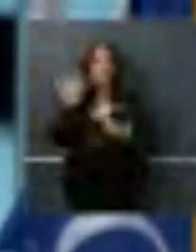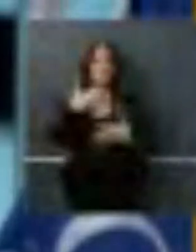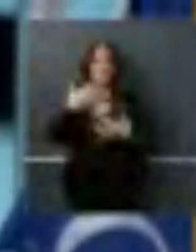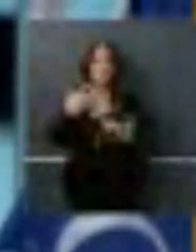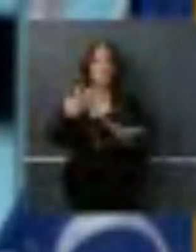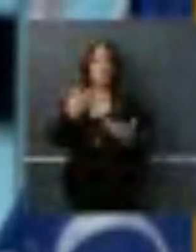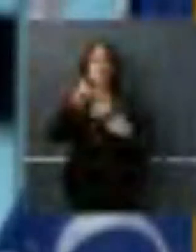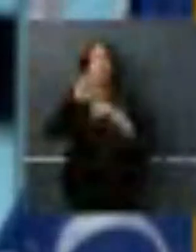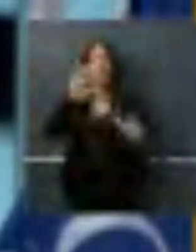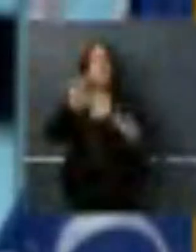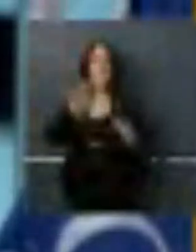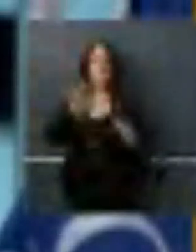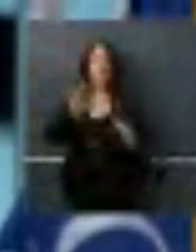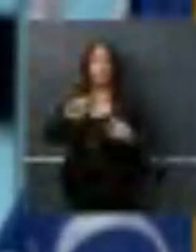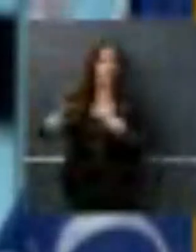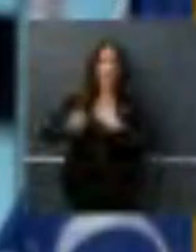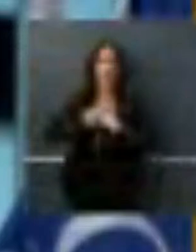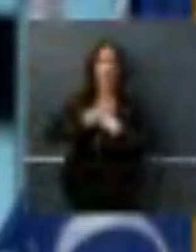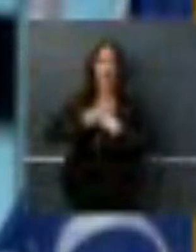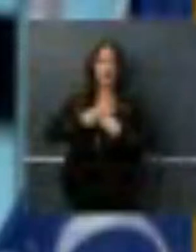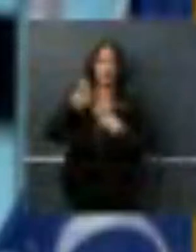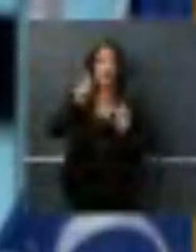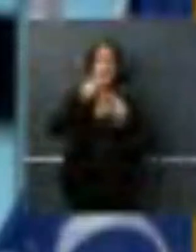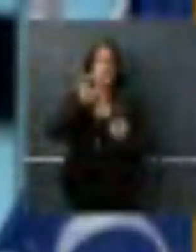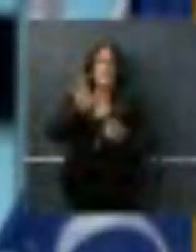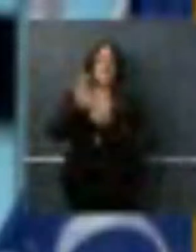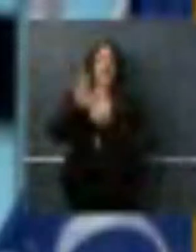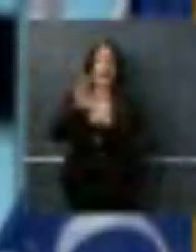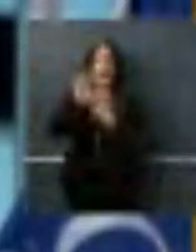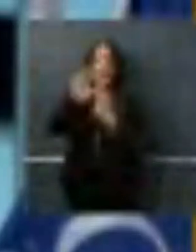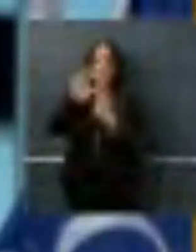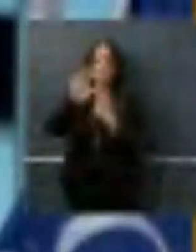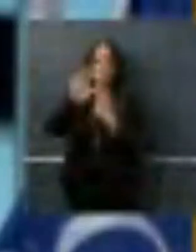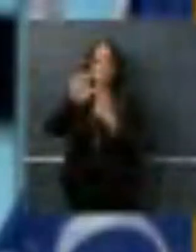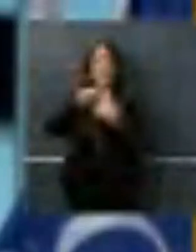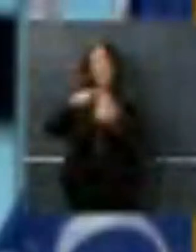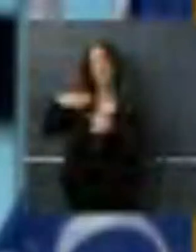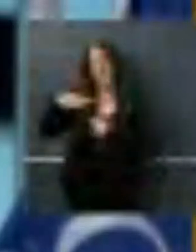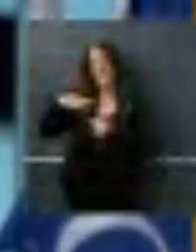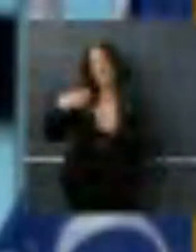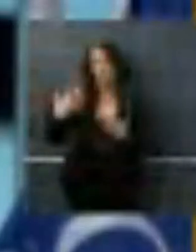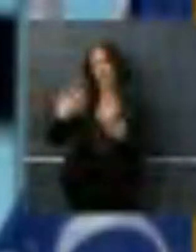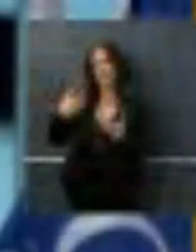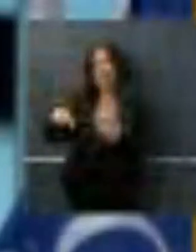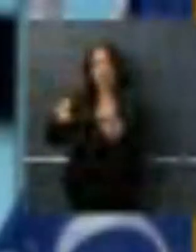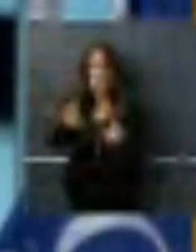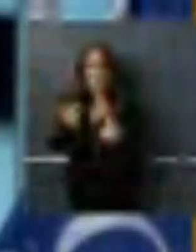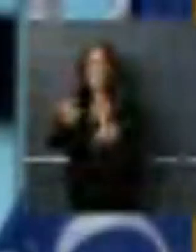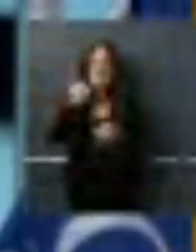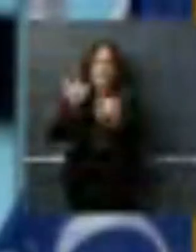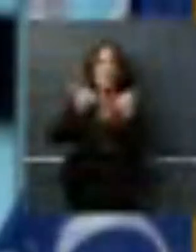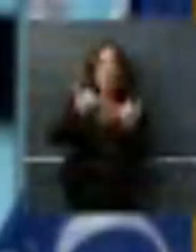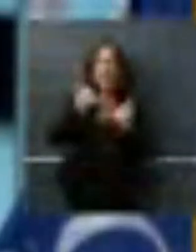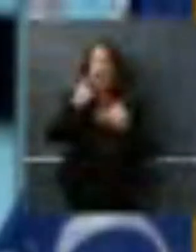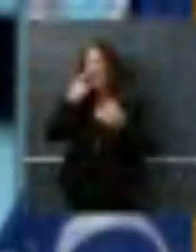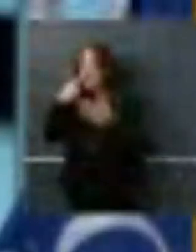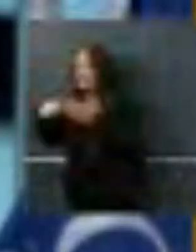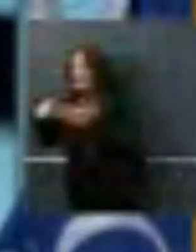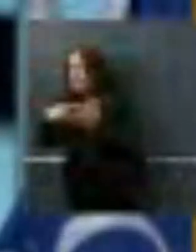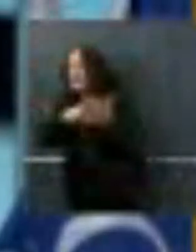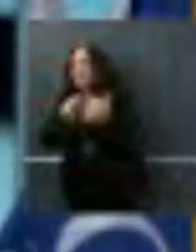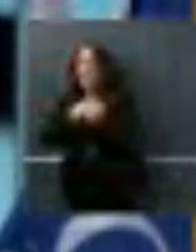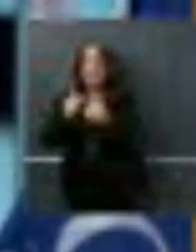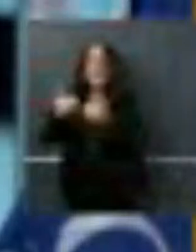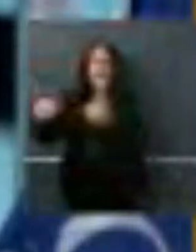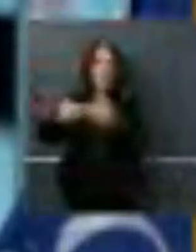neighbor to neighbor phone calls, particularly to seniors that are struggling with social isolation. Others are doing food deliveries, but even those